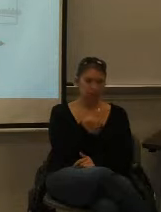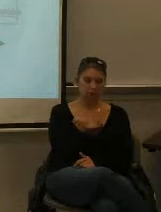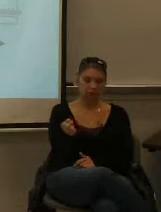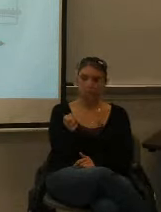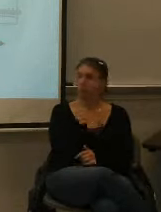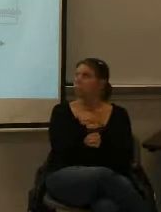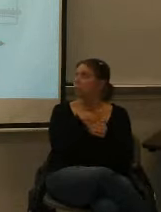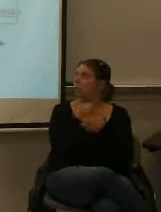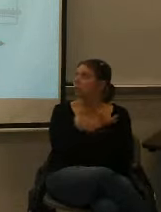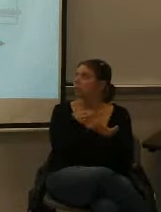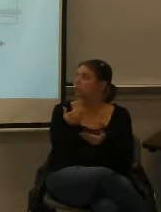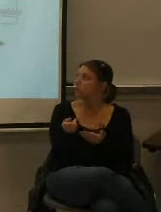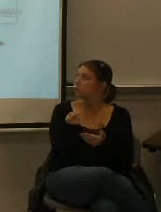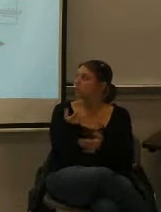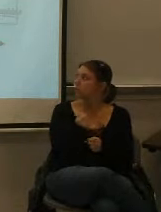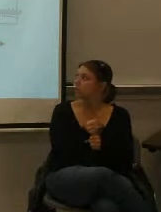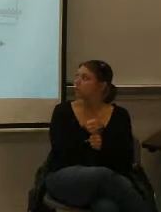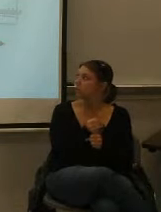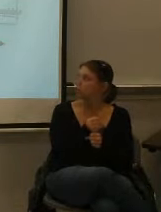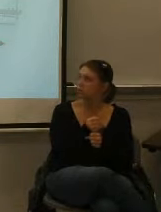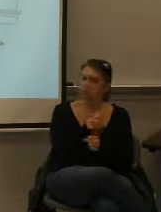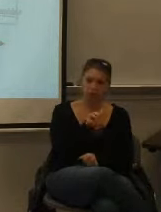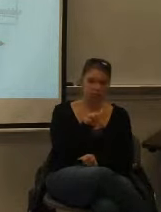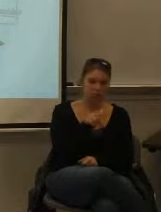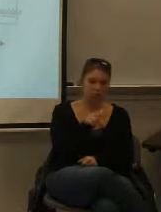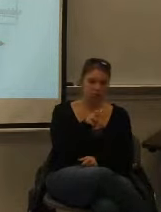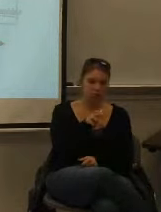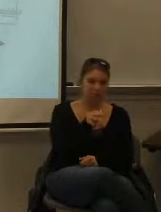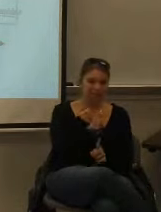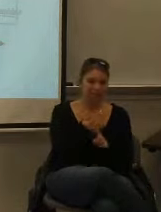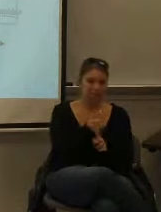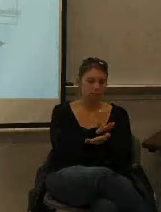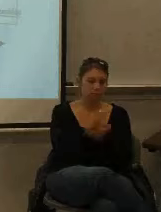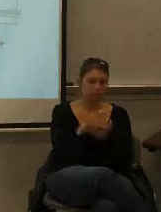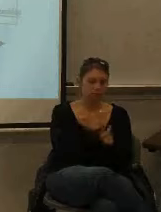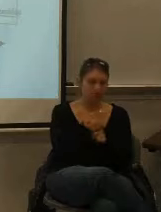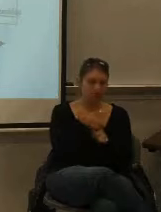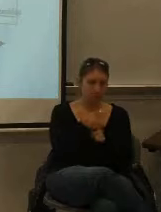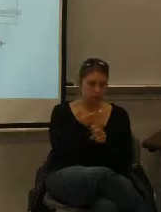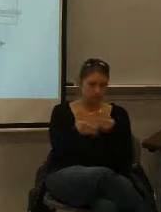as you get further and further downstream, the stream self-purifies itself.